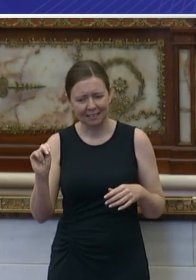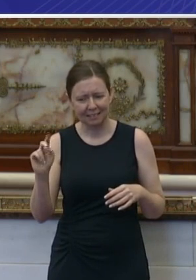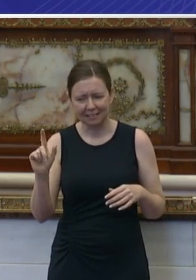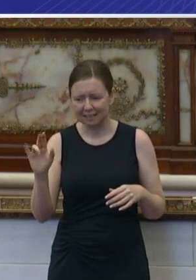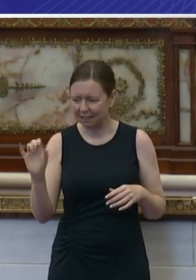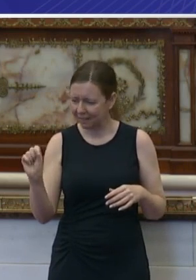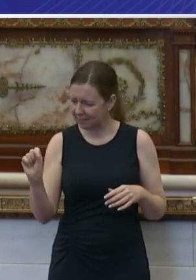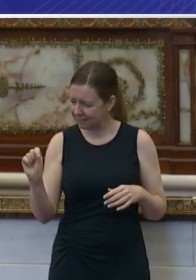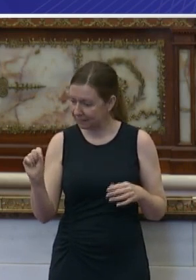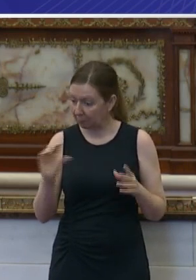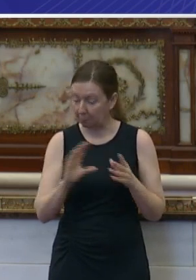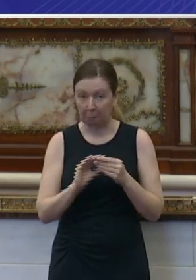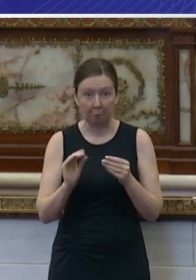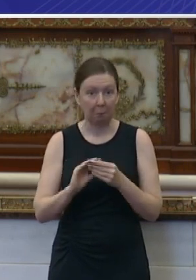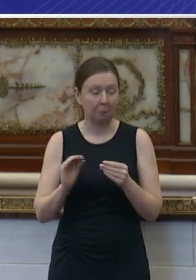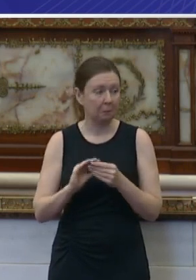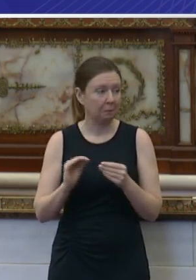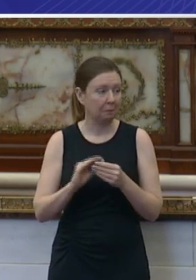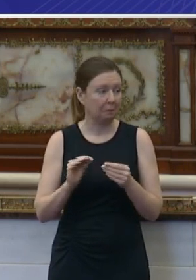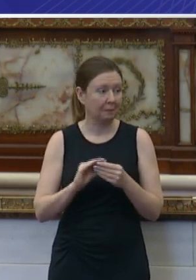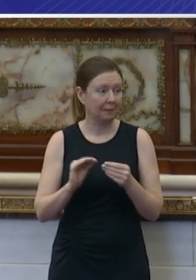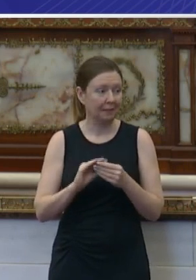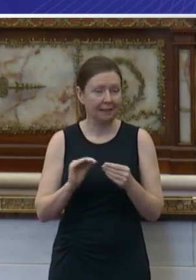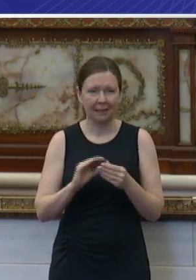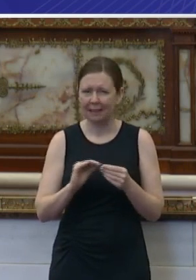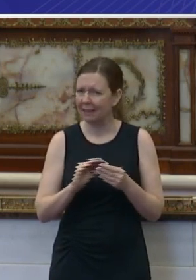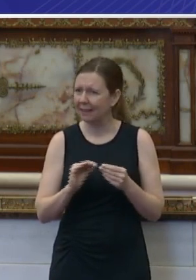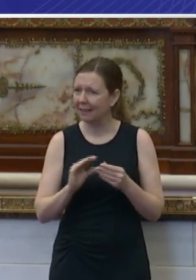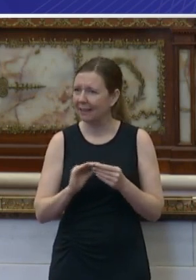policy. You know? So much stuff. You know what I mean?